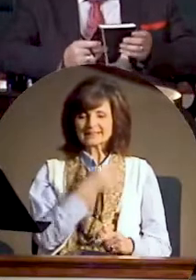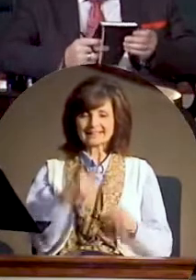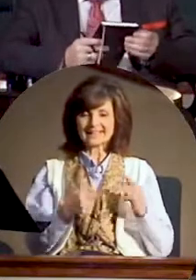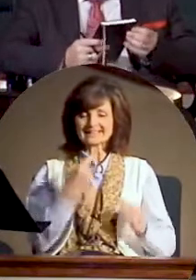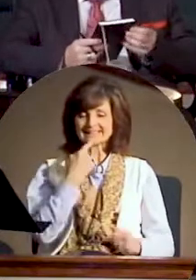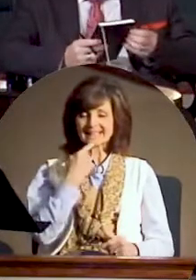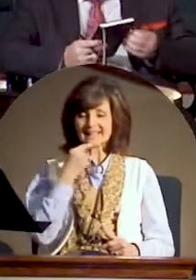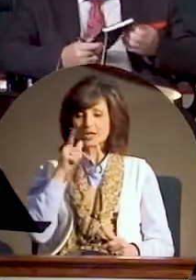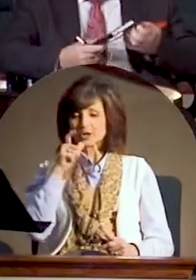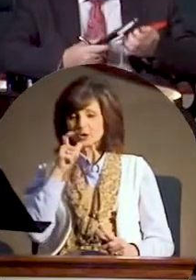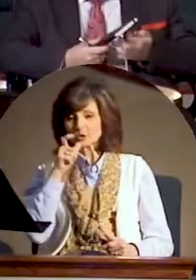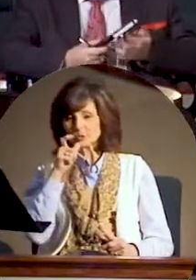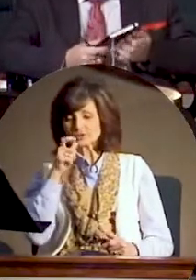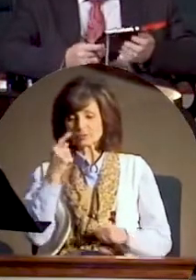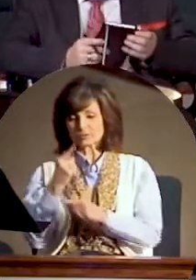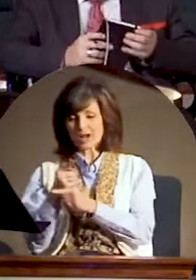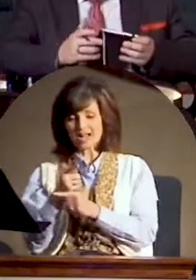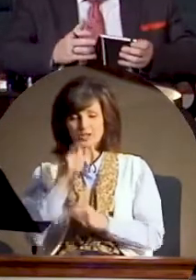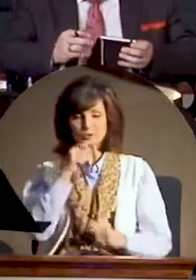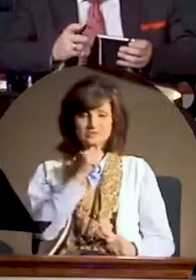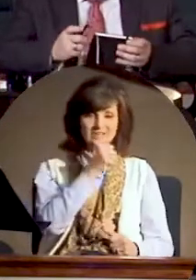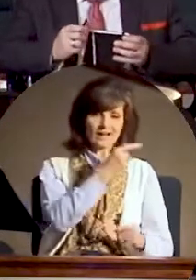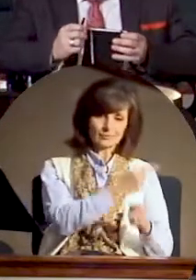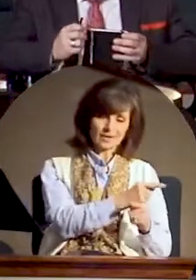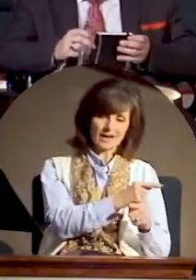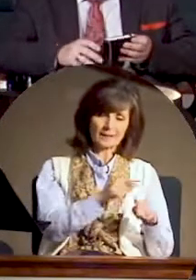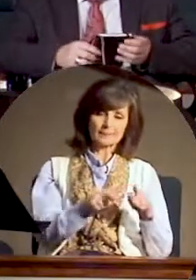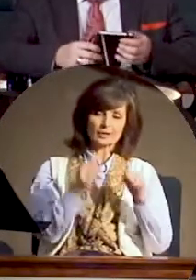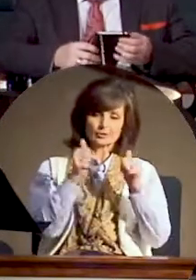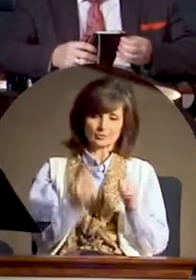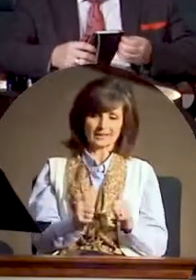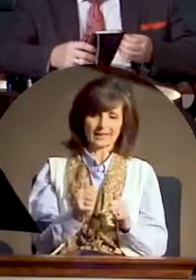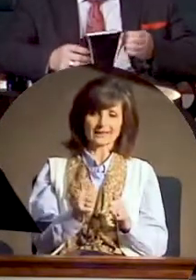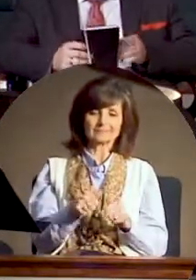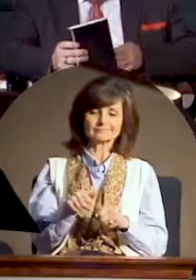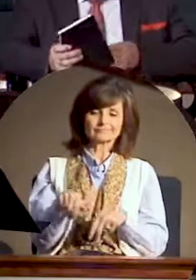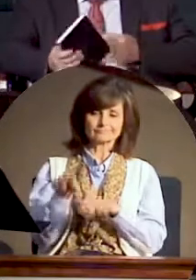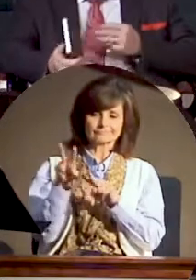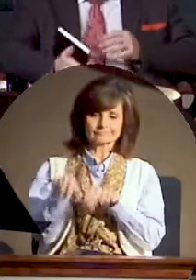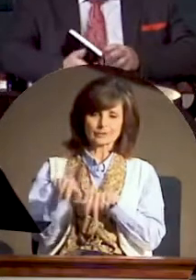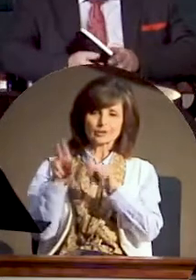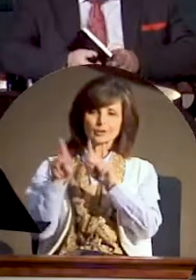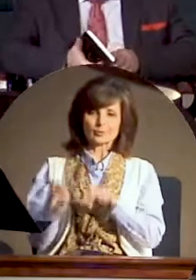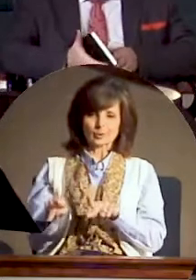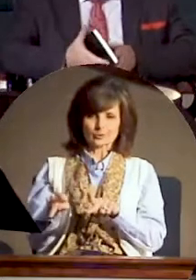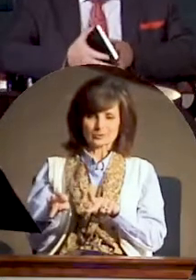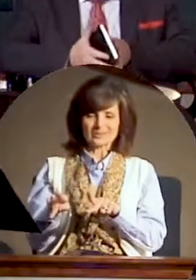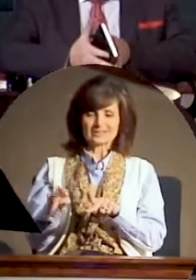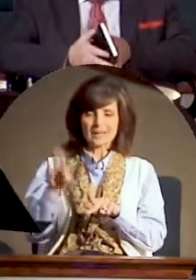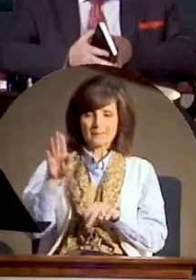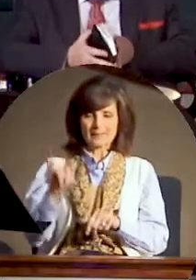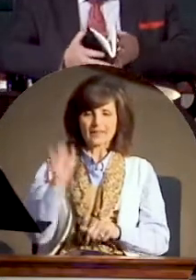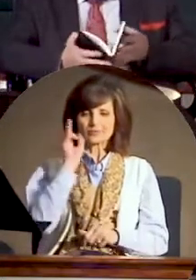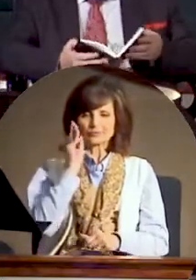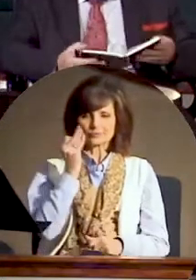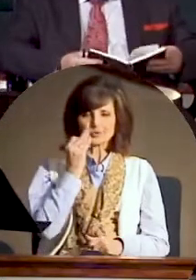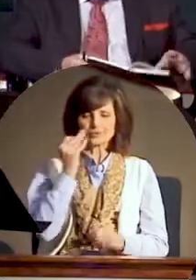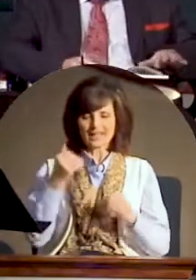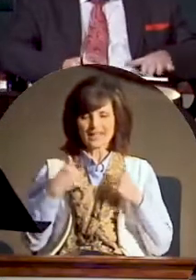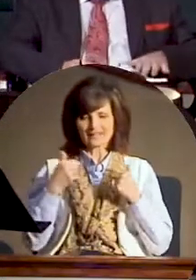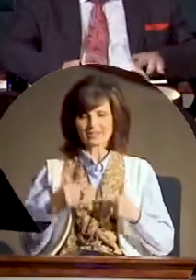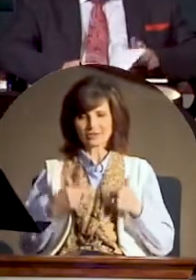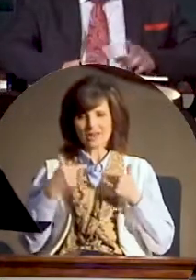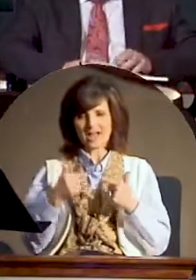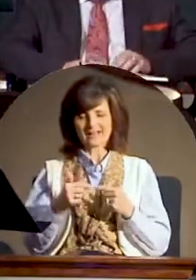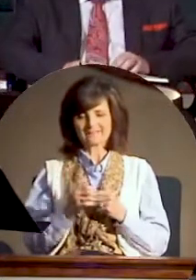who's right and who's not right, but I tell you what, you can sure tell a whole lot about a person by the kind of fruit that they have in their